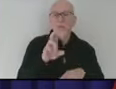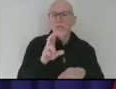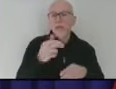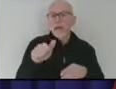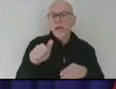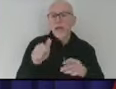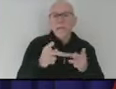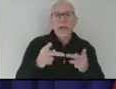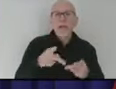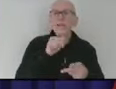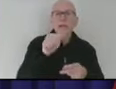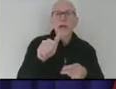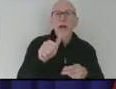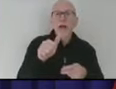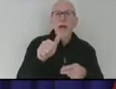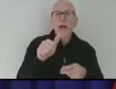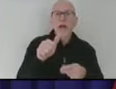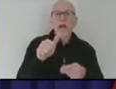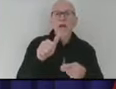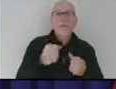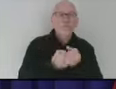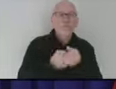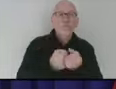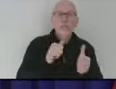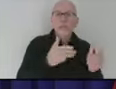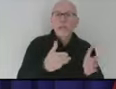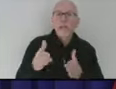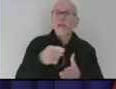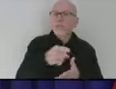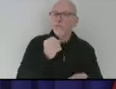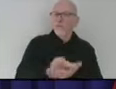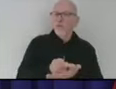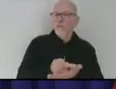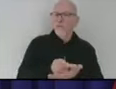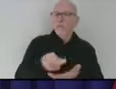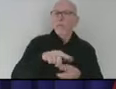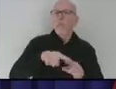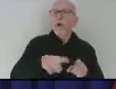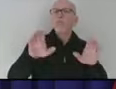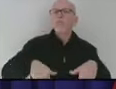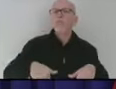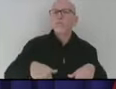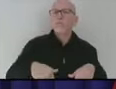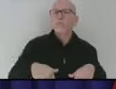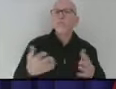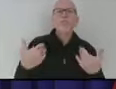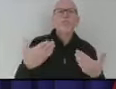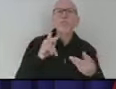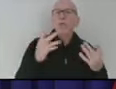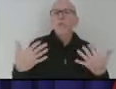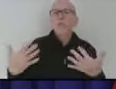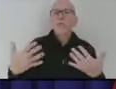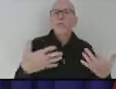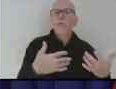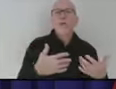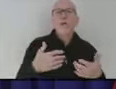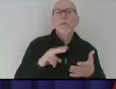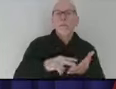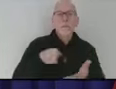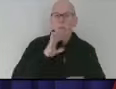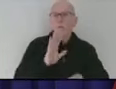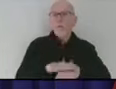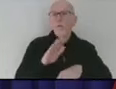not enforcing that plan that they approved, then I think that's when we need to say, you know, you're going to get a warning now,